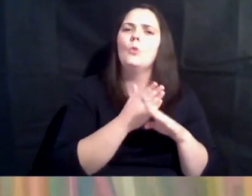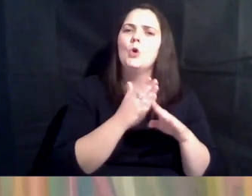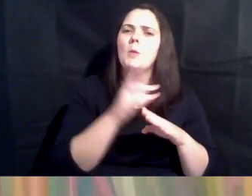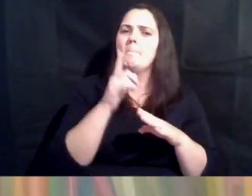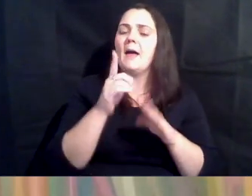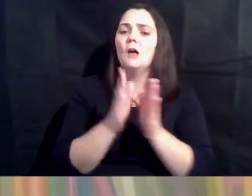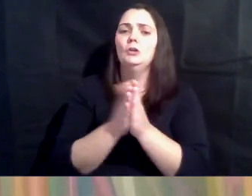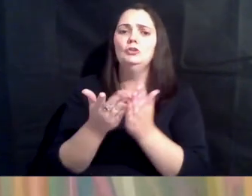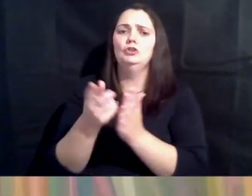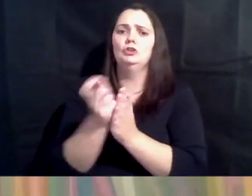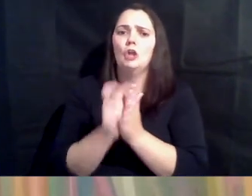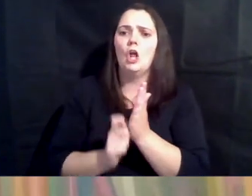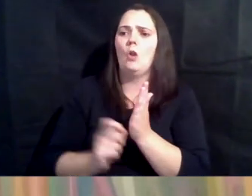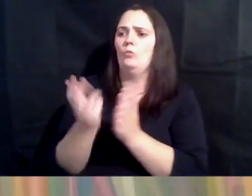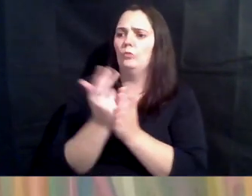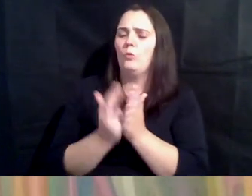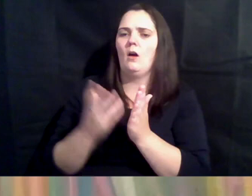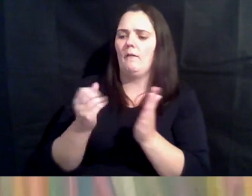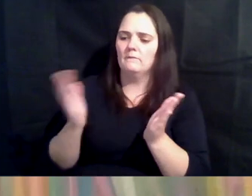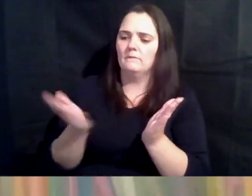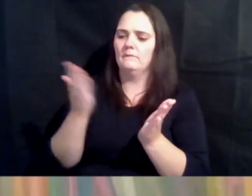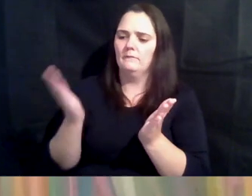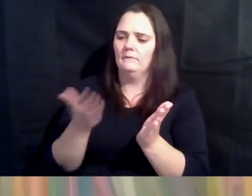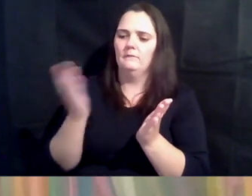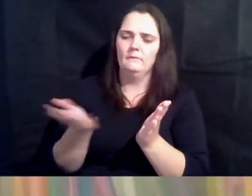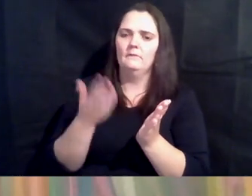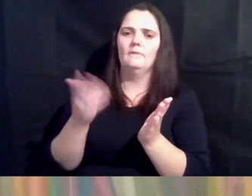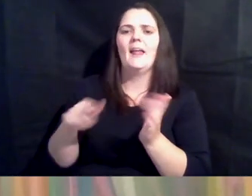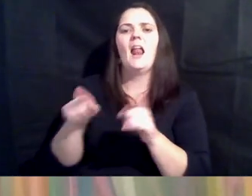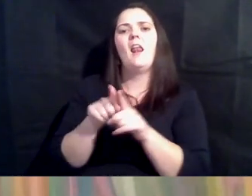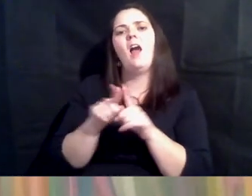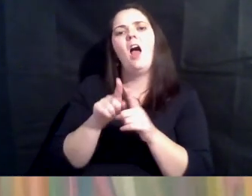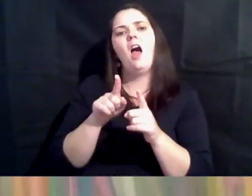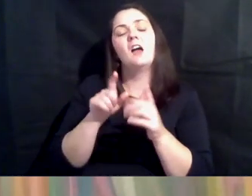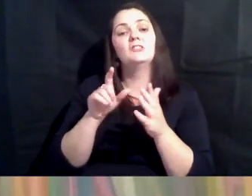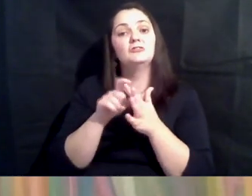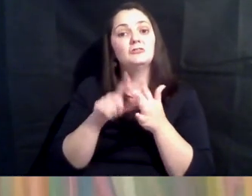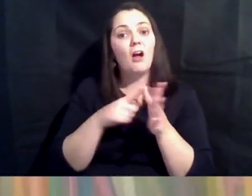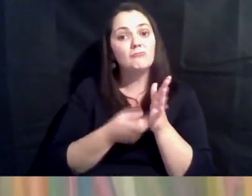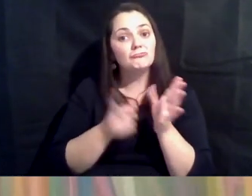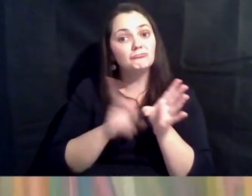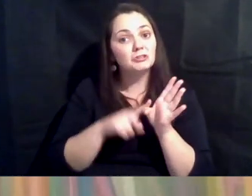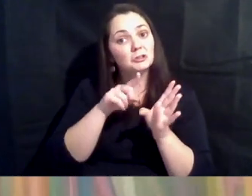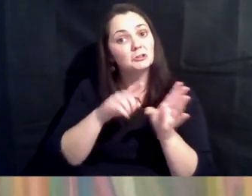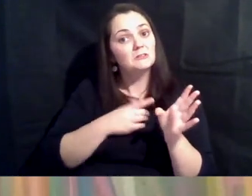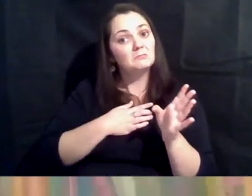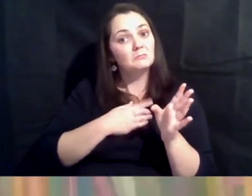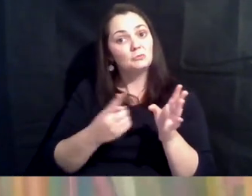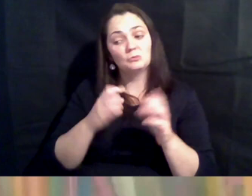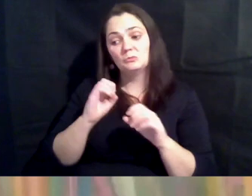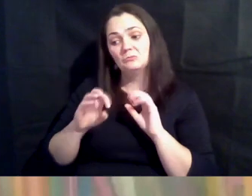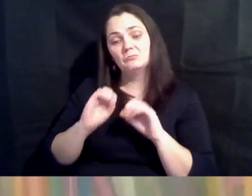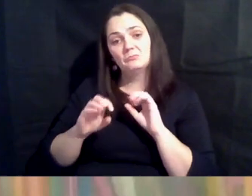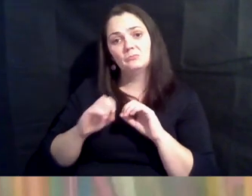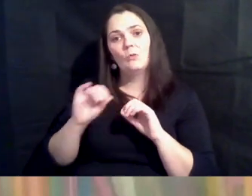piece of work, whereas a journal is maybe like an ongoing rolling diary entry, or if you're doing a visual diary, it's entries